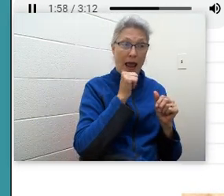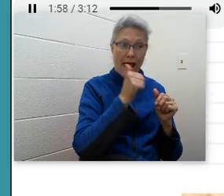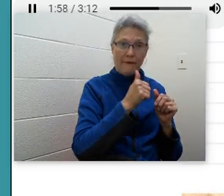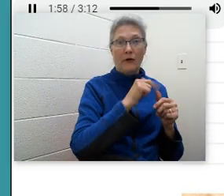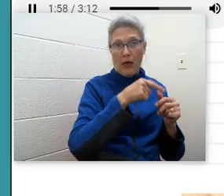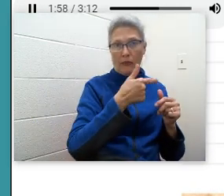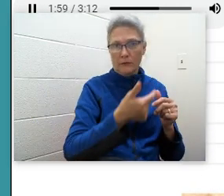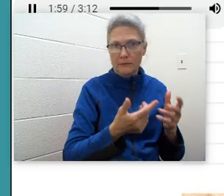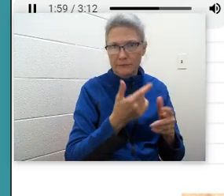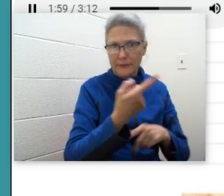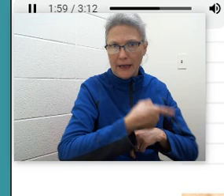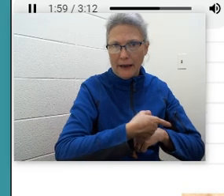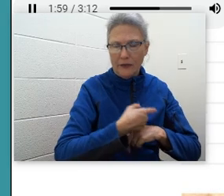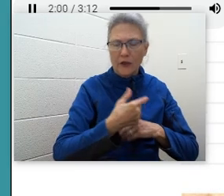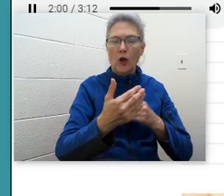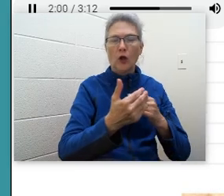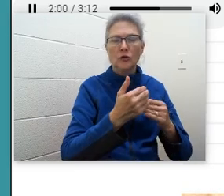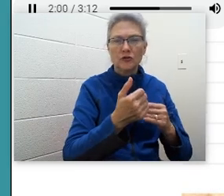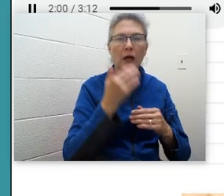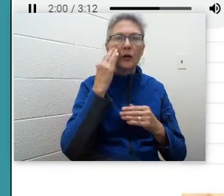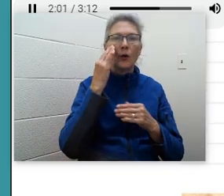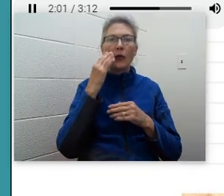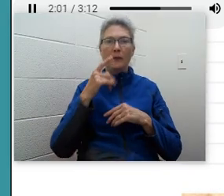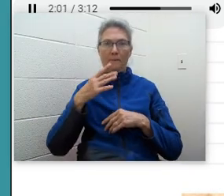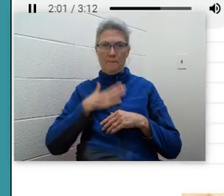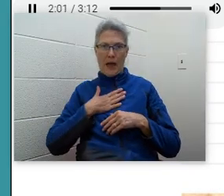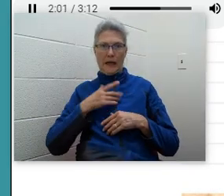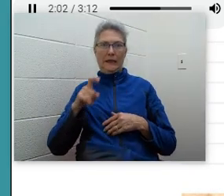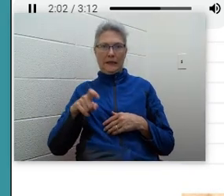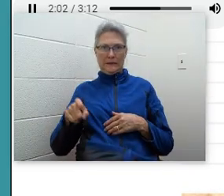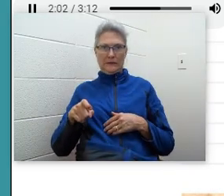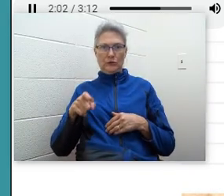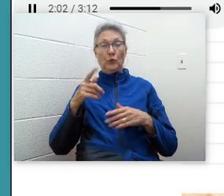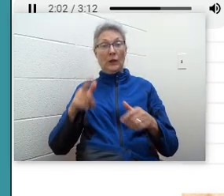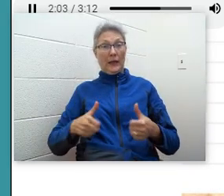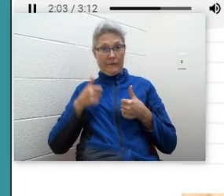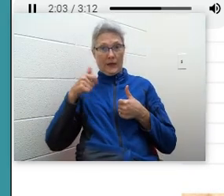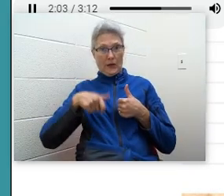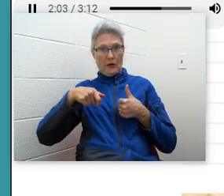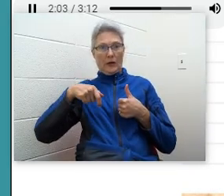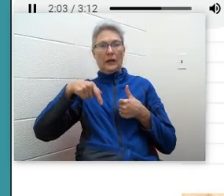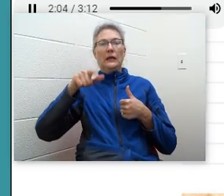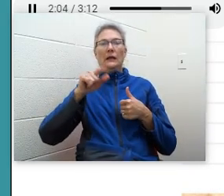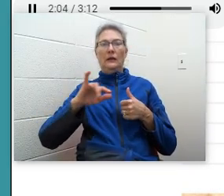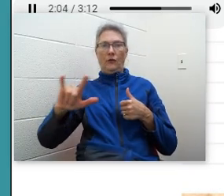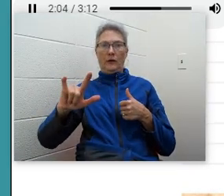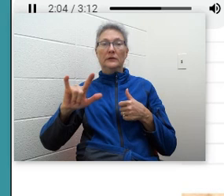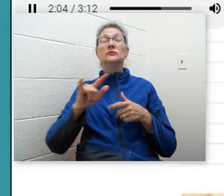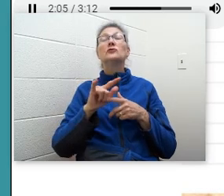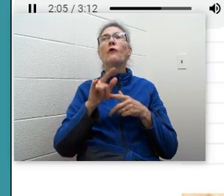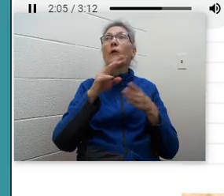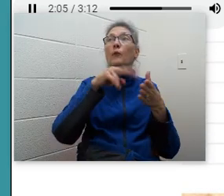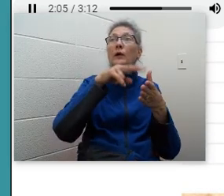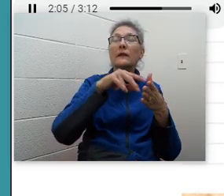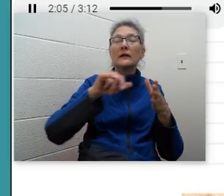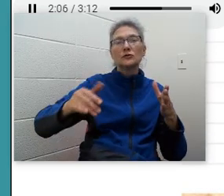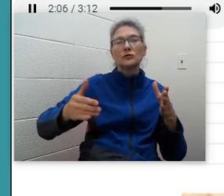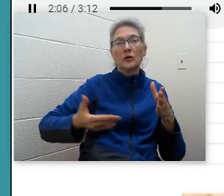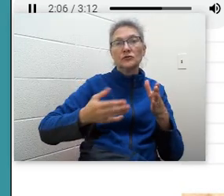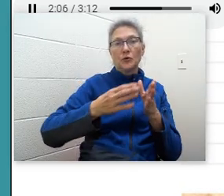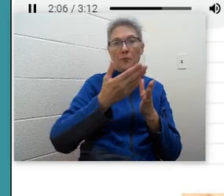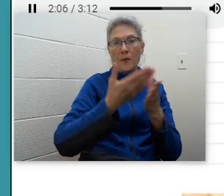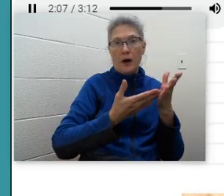closer, and they know the needs of me who lives in Illinois. So, from reading that introduction